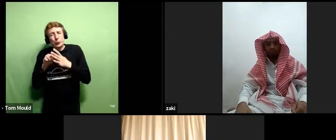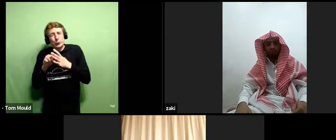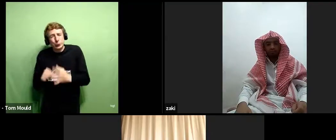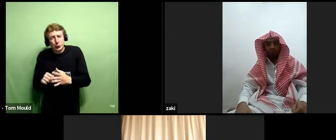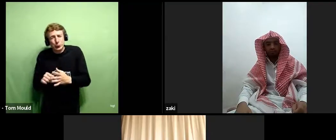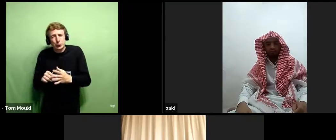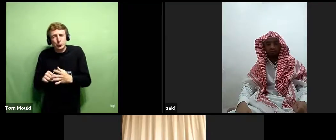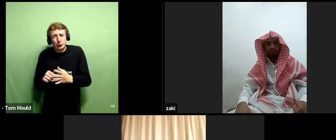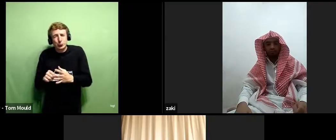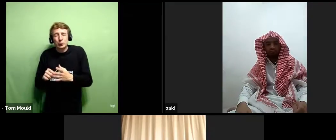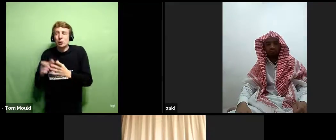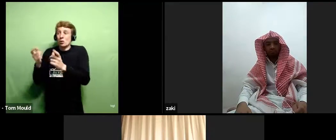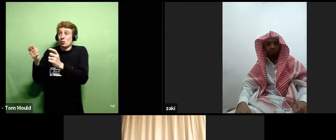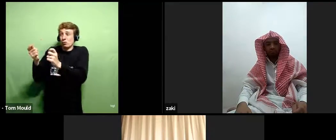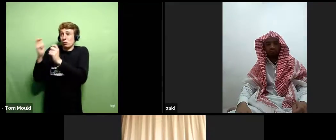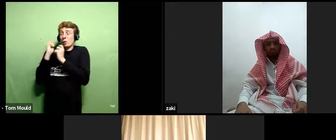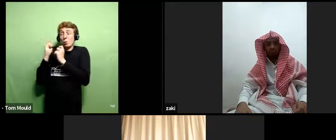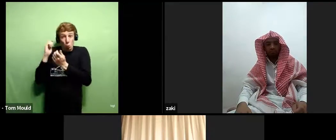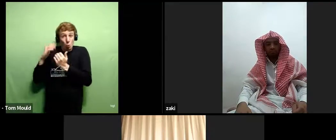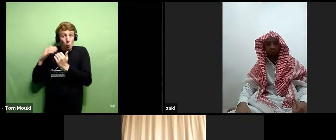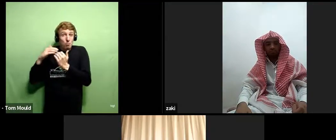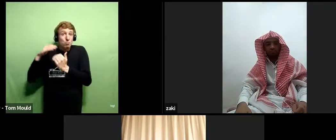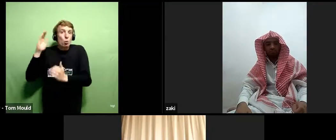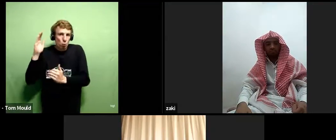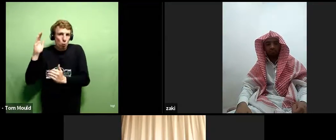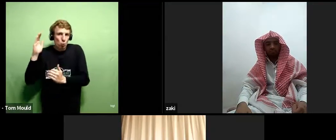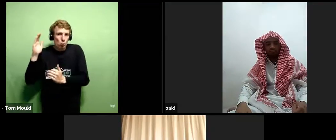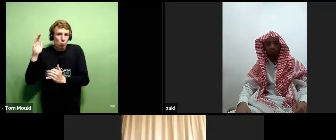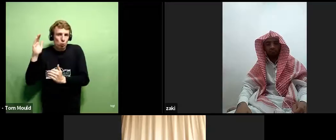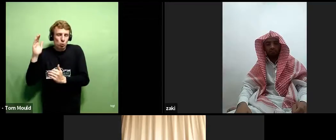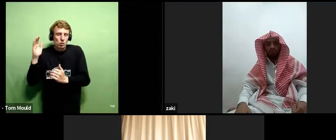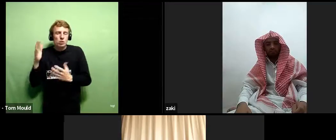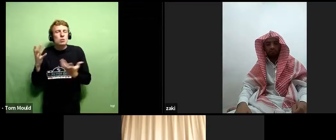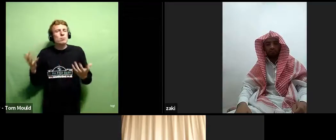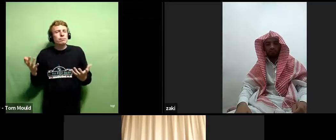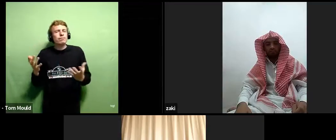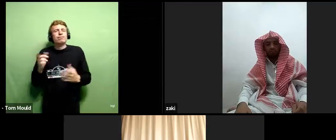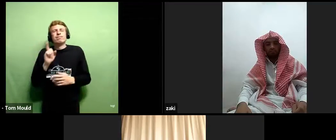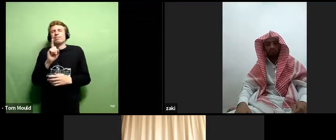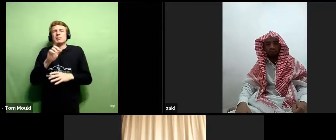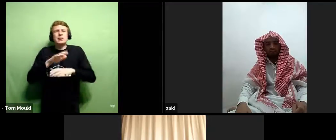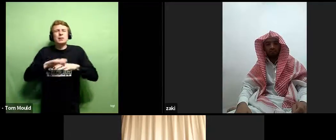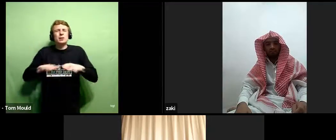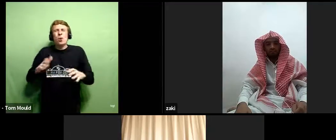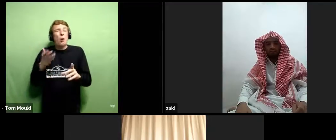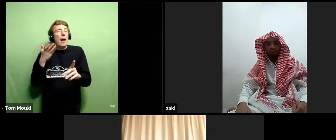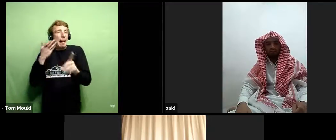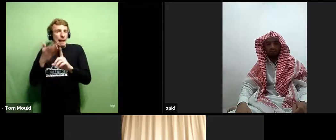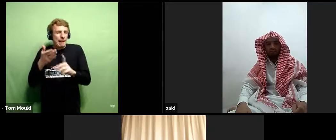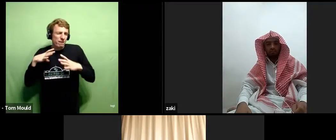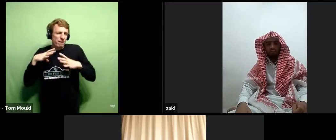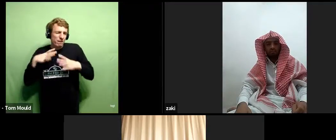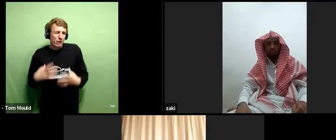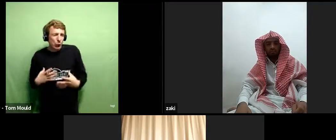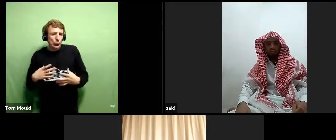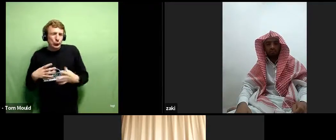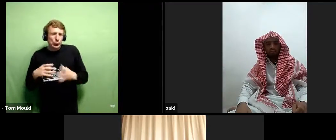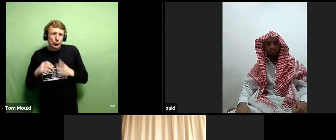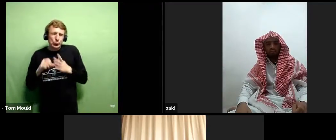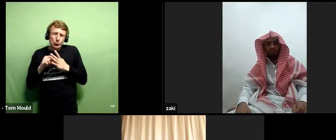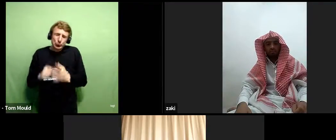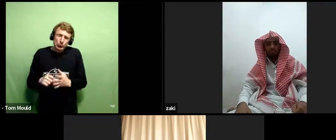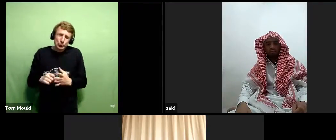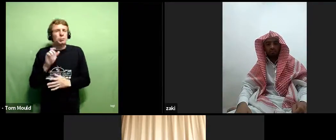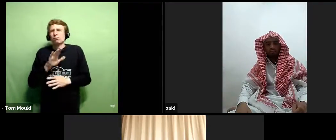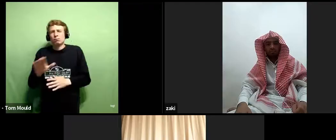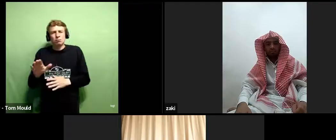become tired or we seek to worship Allah in the most industrious way that's possible. In